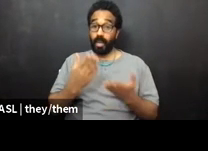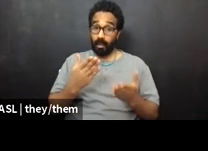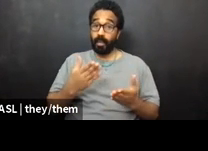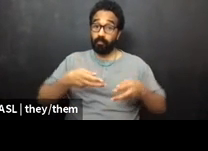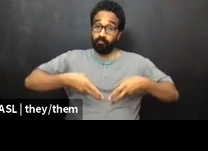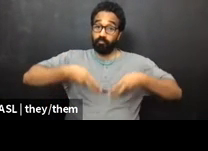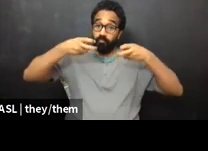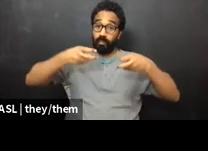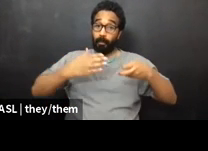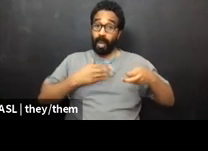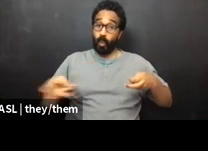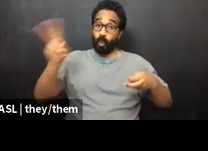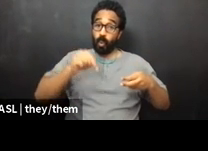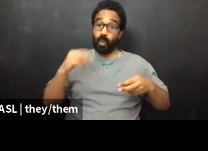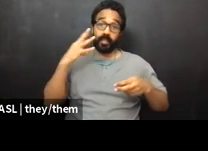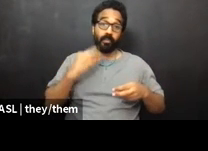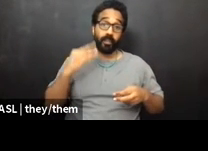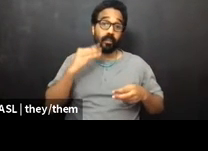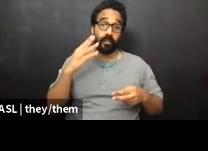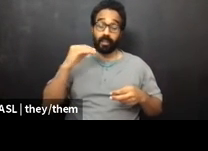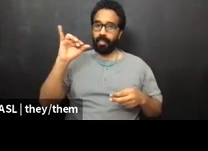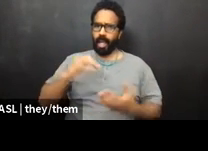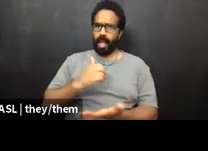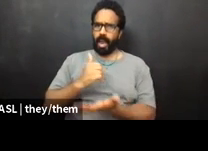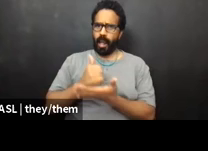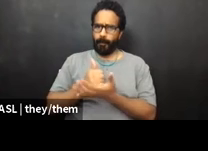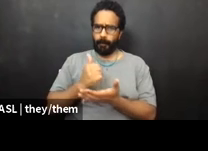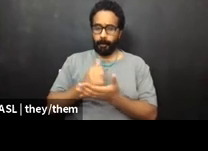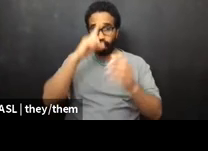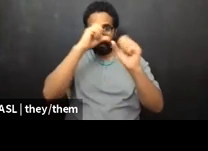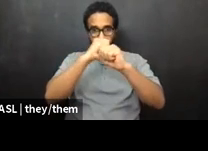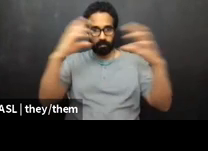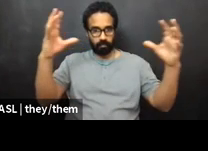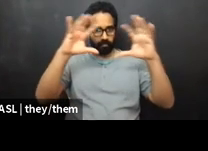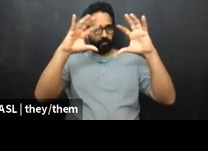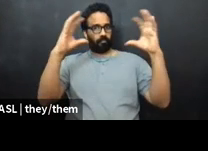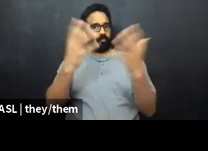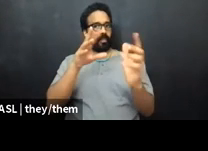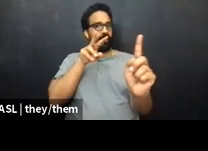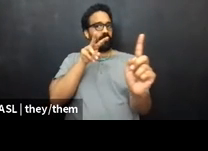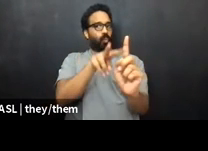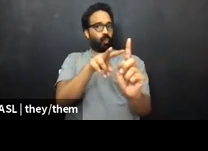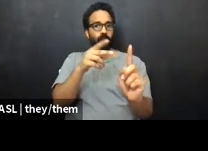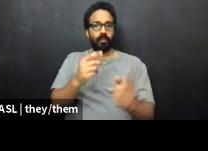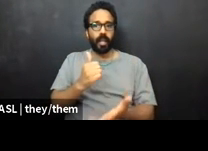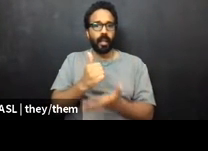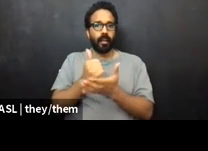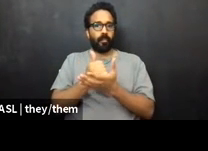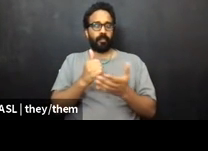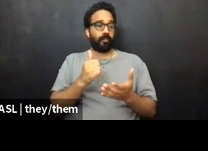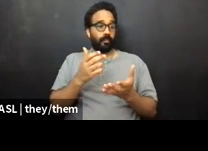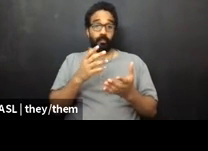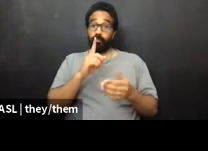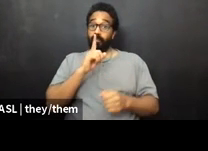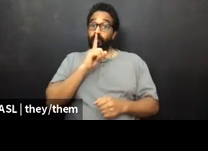help us shape our learning and shape the world that we exist within, the spaces that we exist within, to help us work on real problems within our